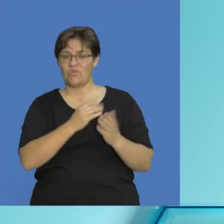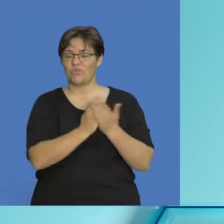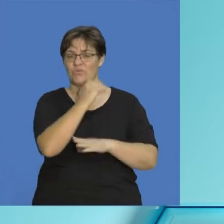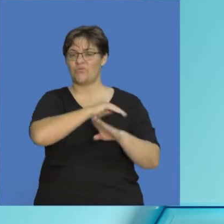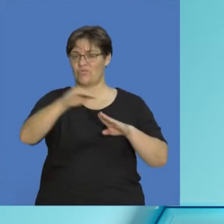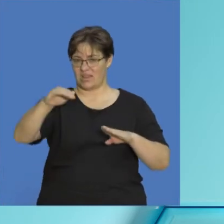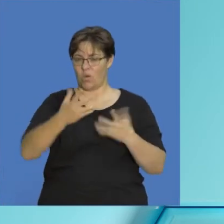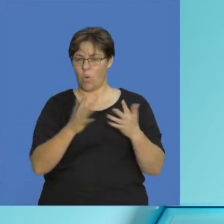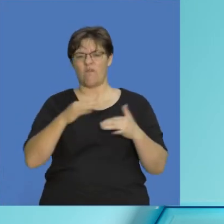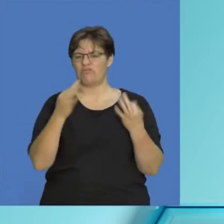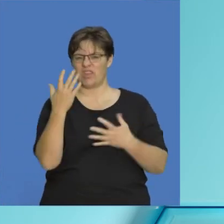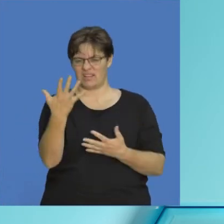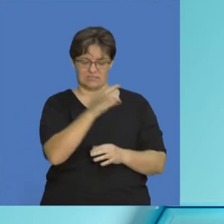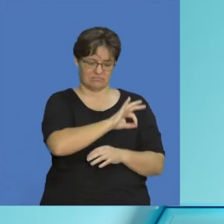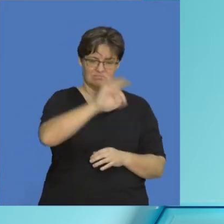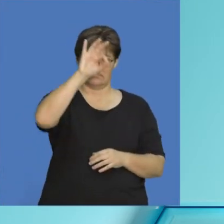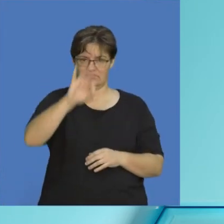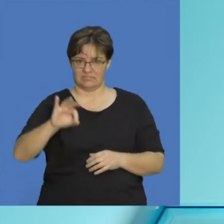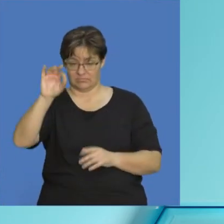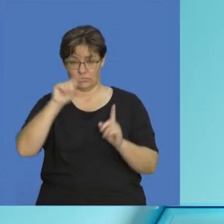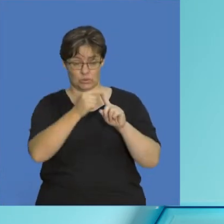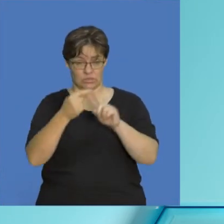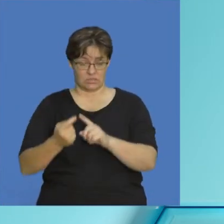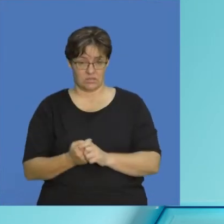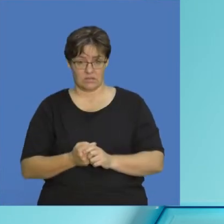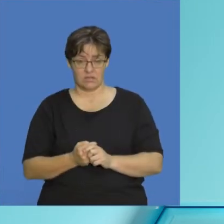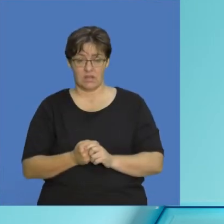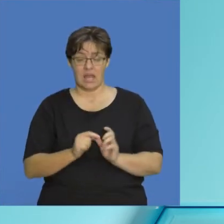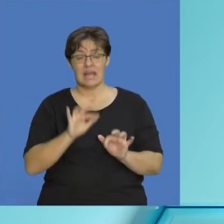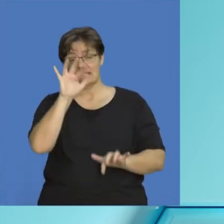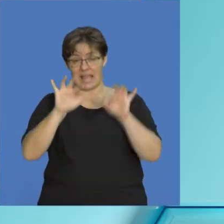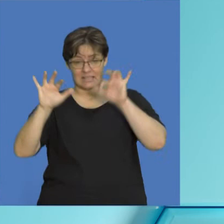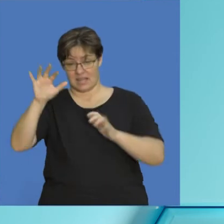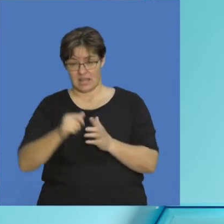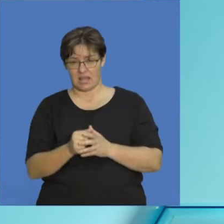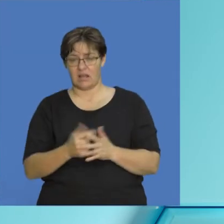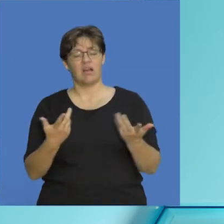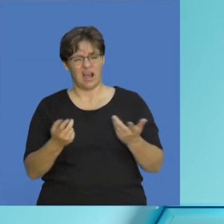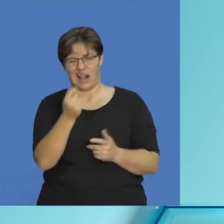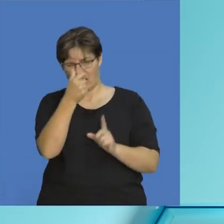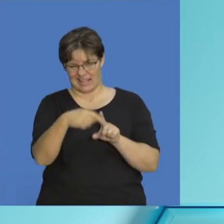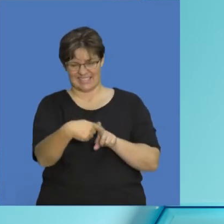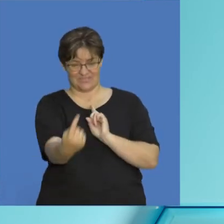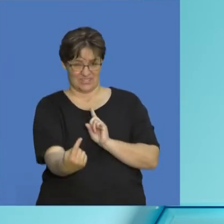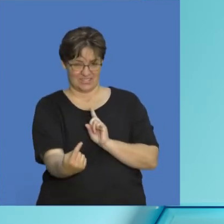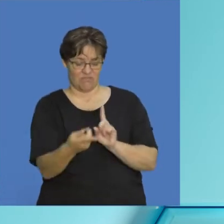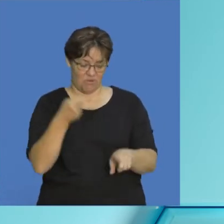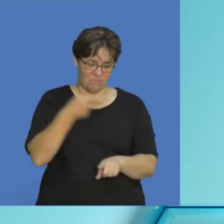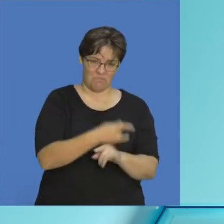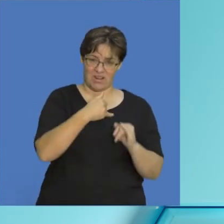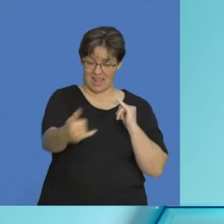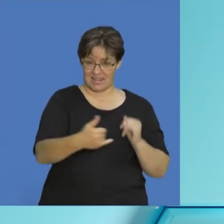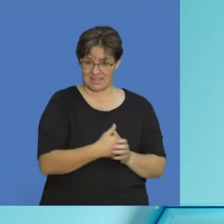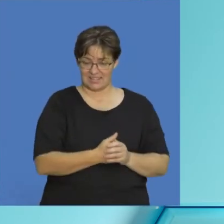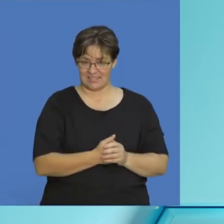with a ruler or a freehand. Okay. Okay. But now a scatter plot is just a little bit different from a